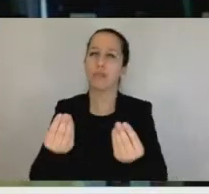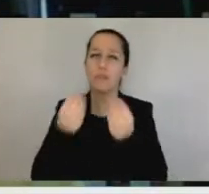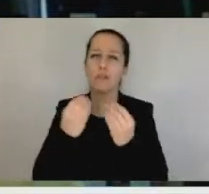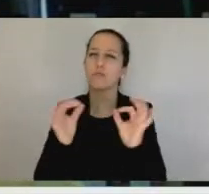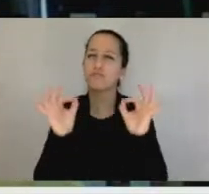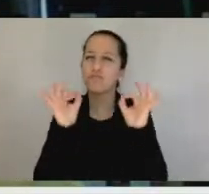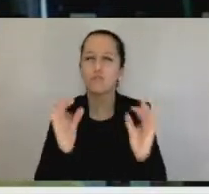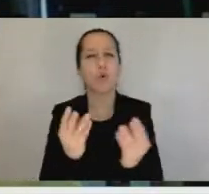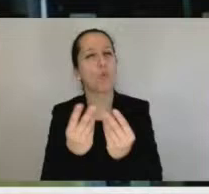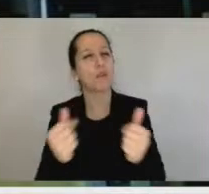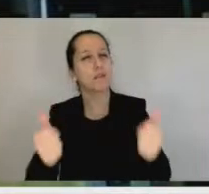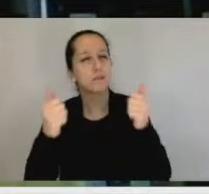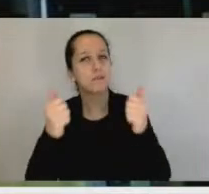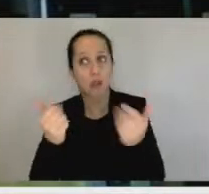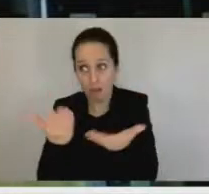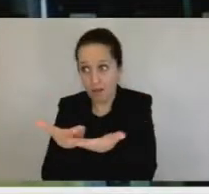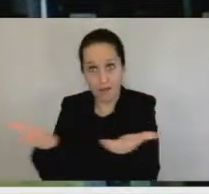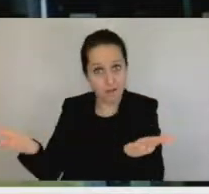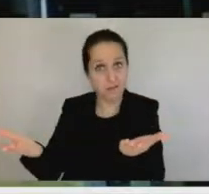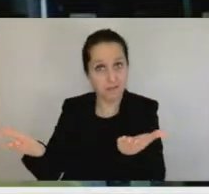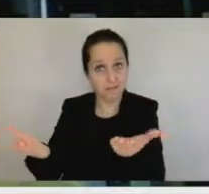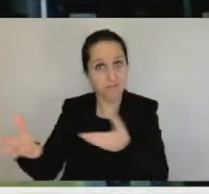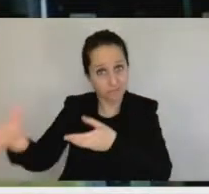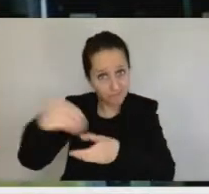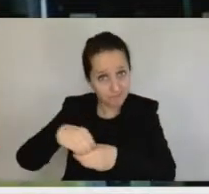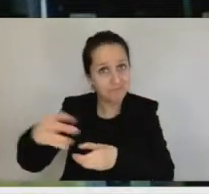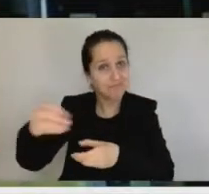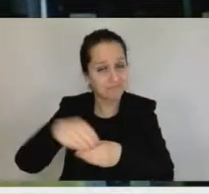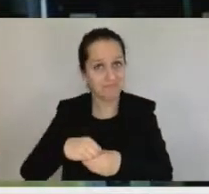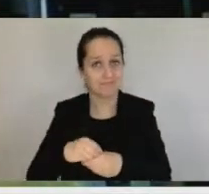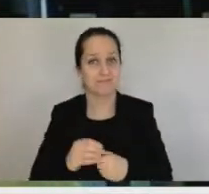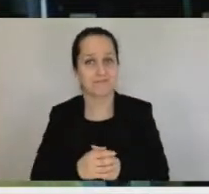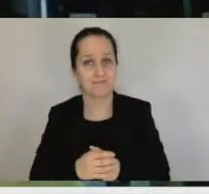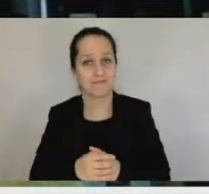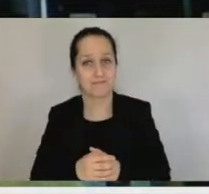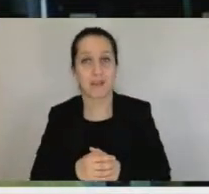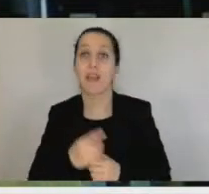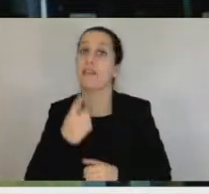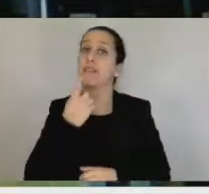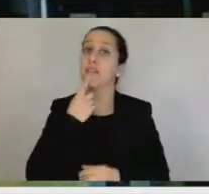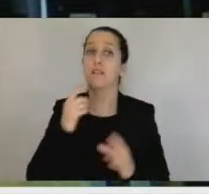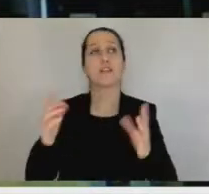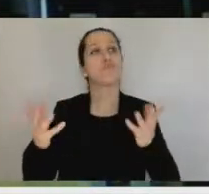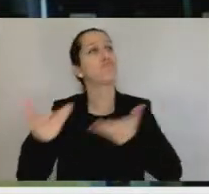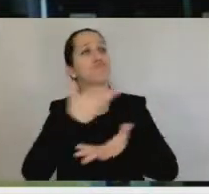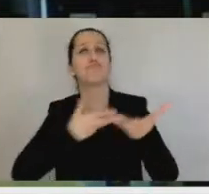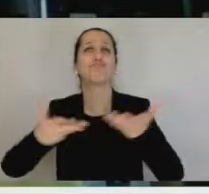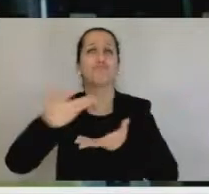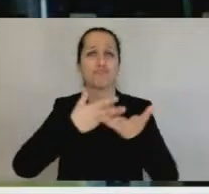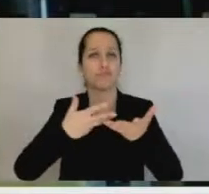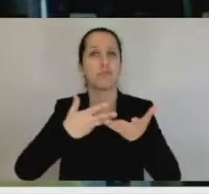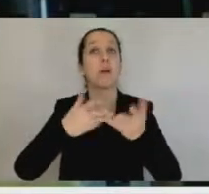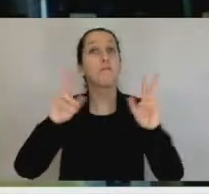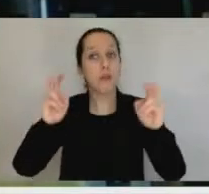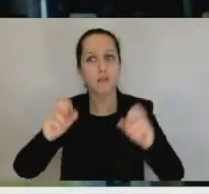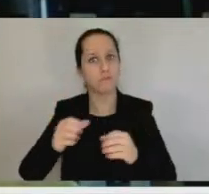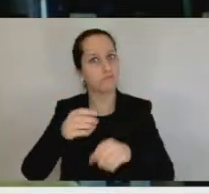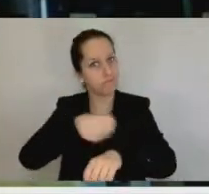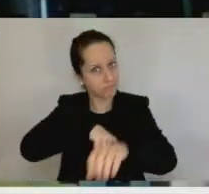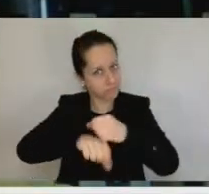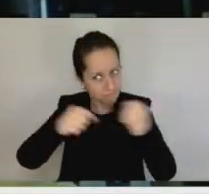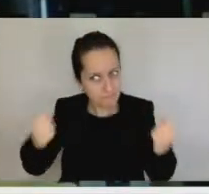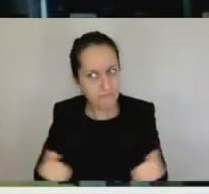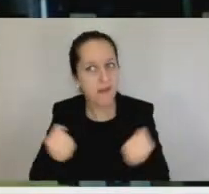may demand quality education. It's easy to say this, it's difficult to do, but it's very